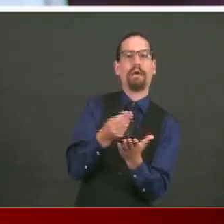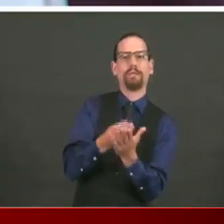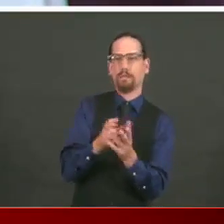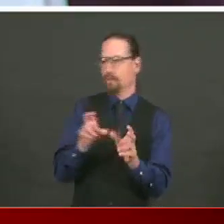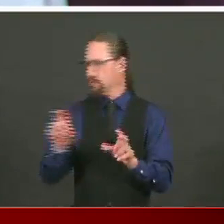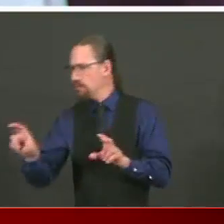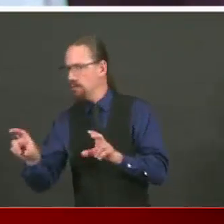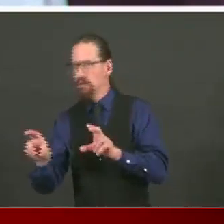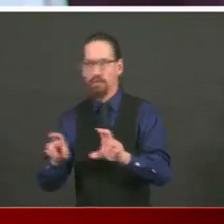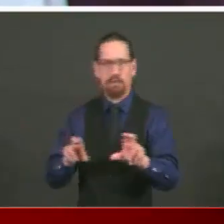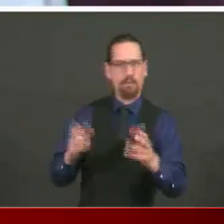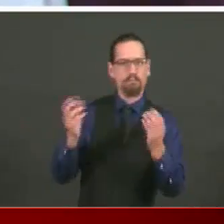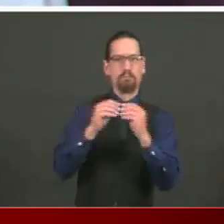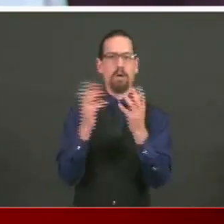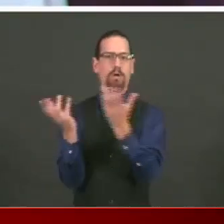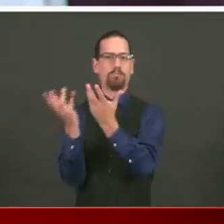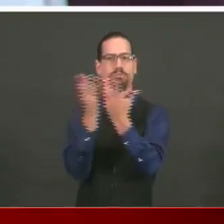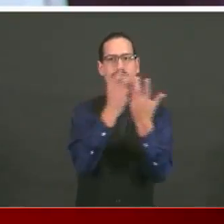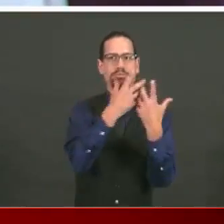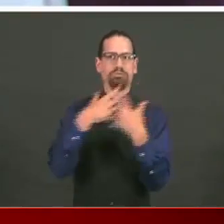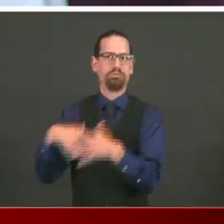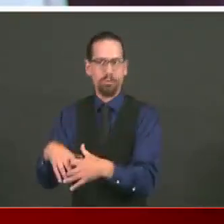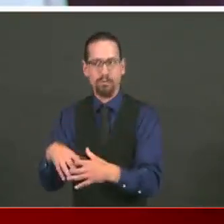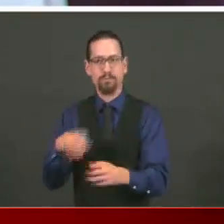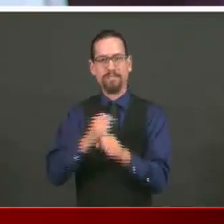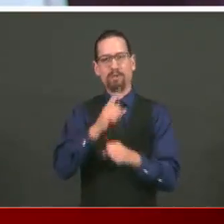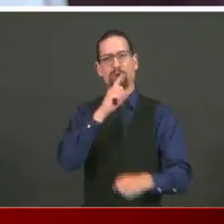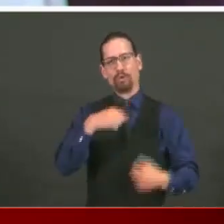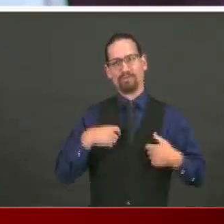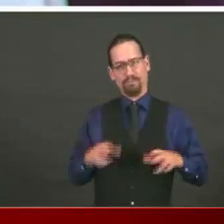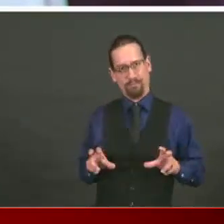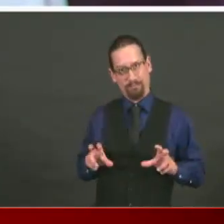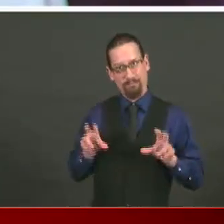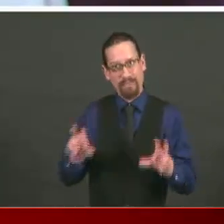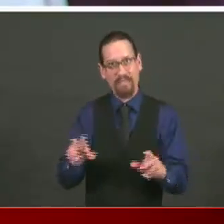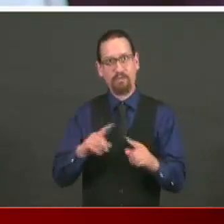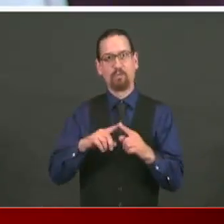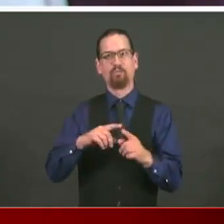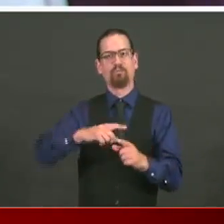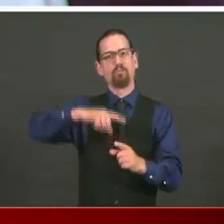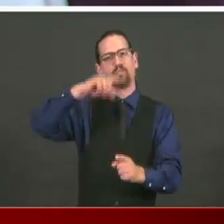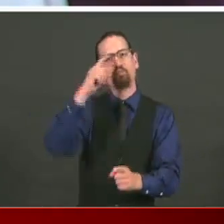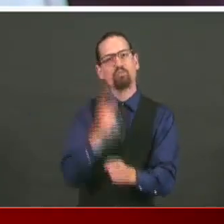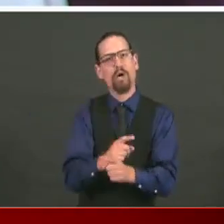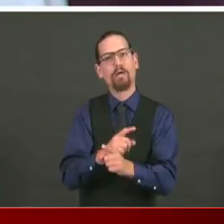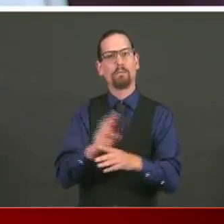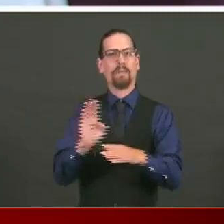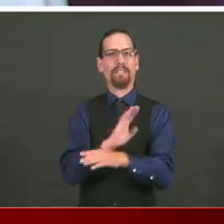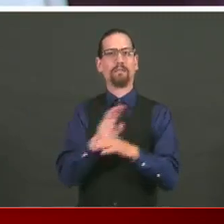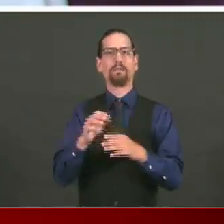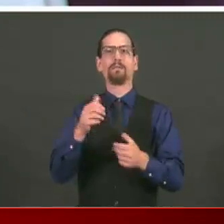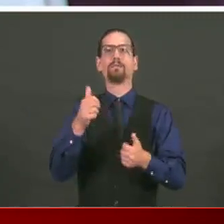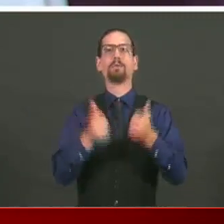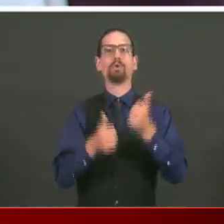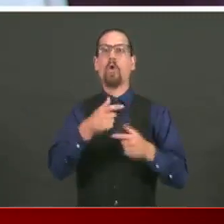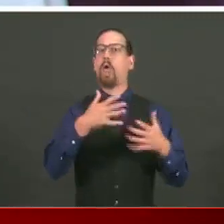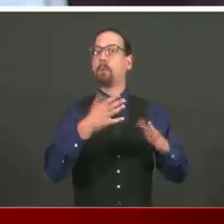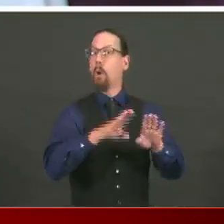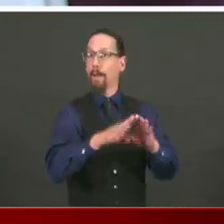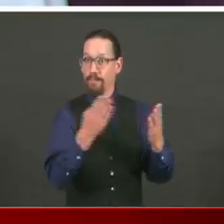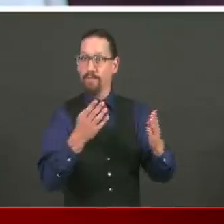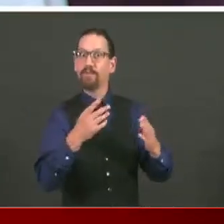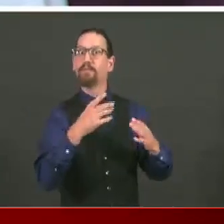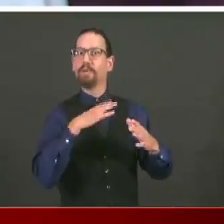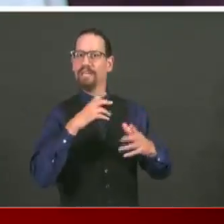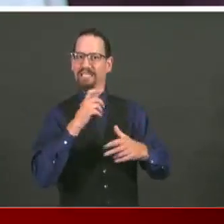for business or planning to open in the near future. We want to make sure that these are viable businesses. So there'll be some